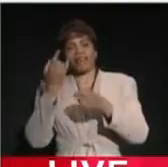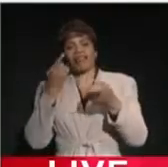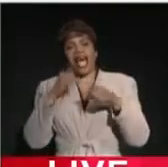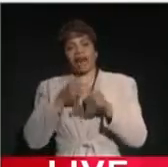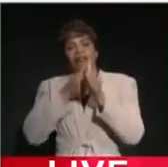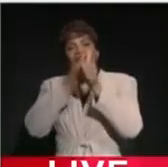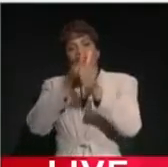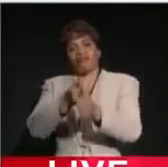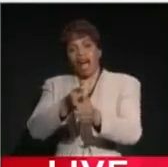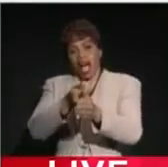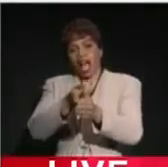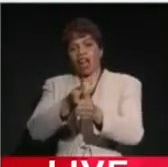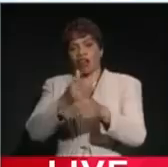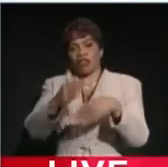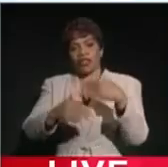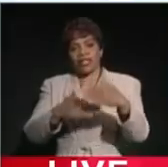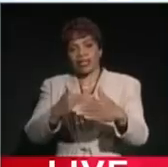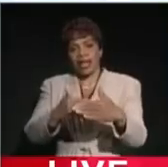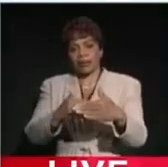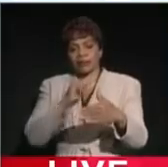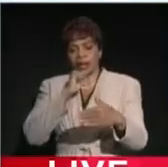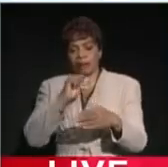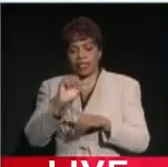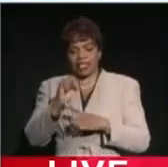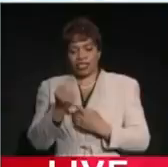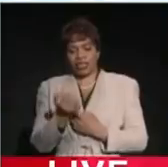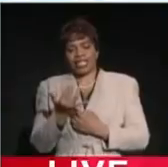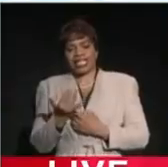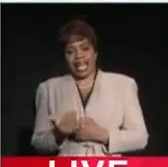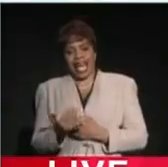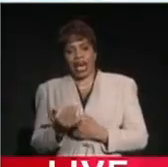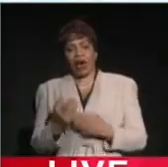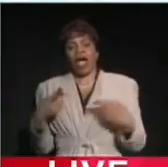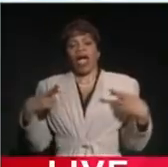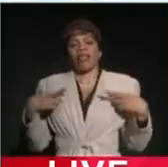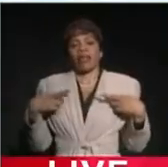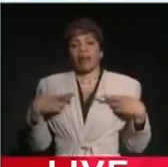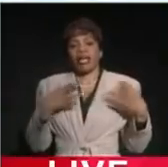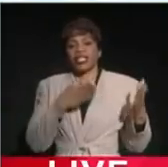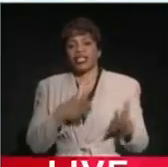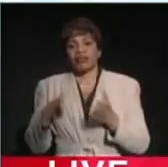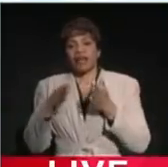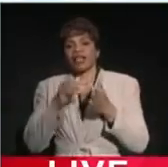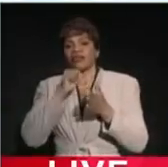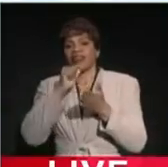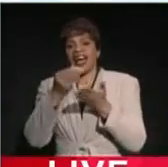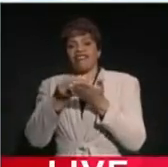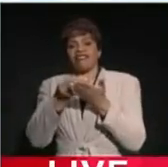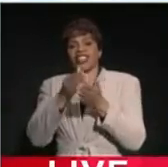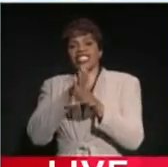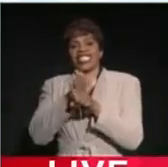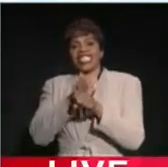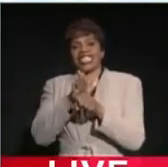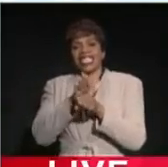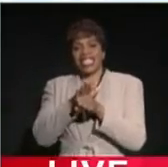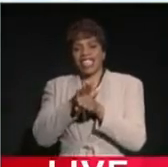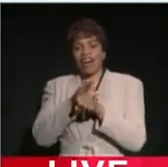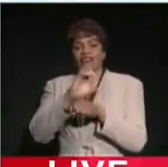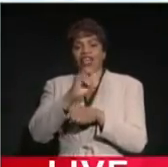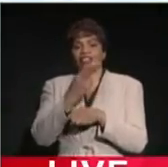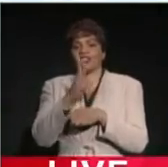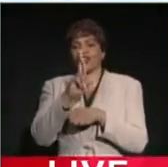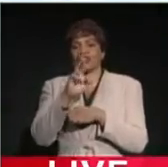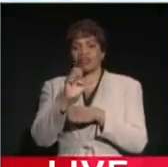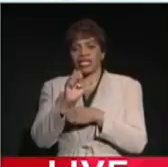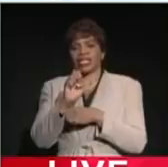we're in today, but we are. The pension plans have been underfunded in the Christie Guadagno years by $23 billion. That's not the only